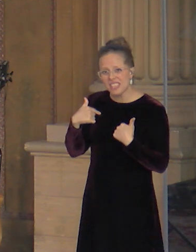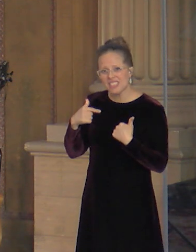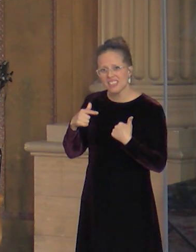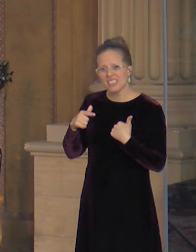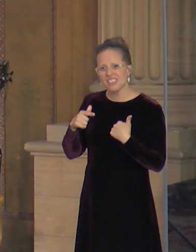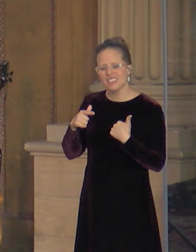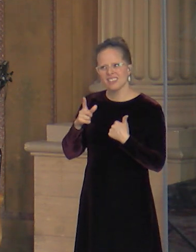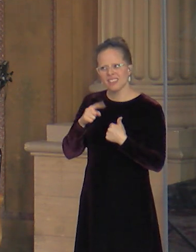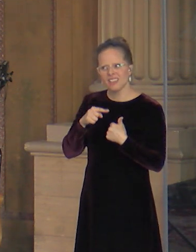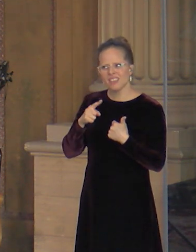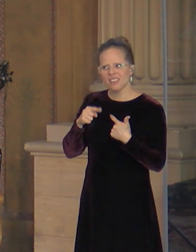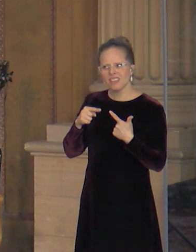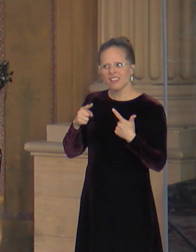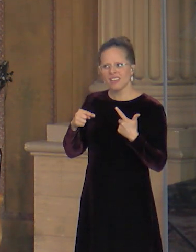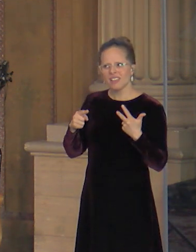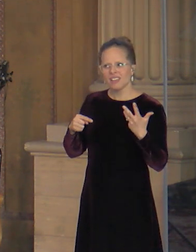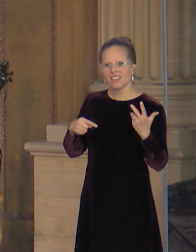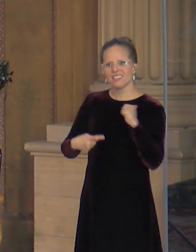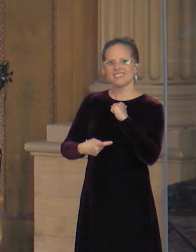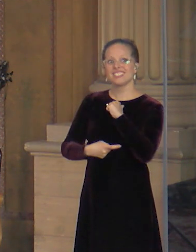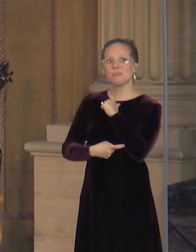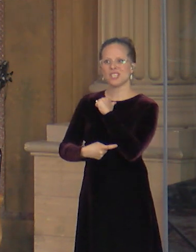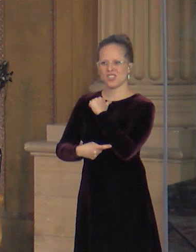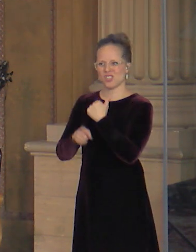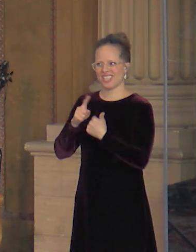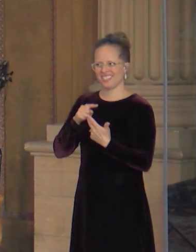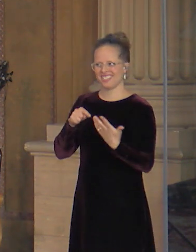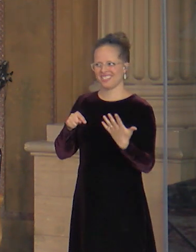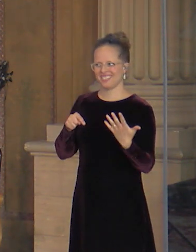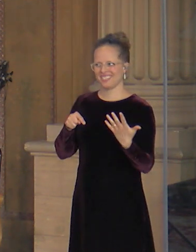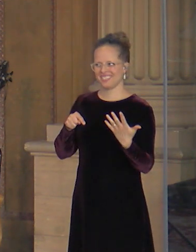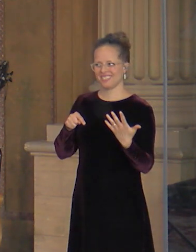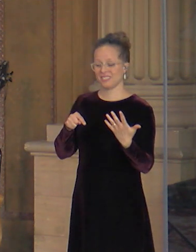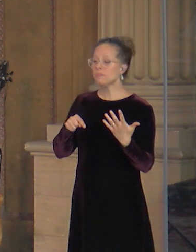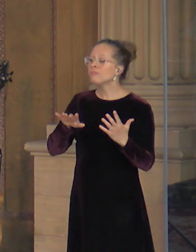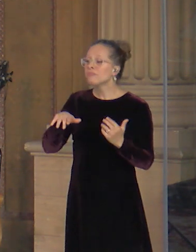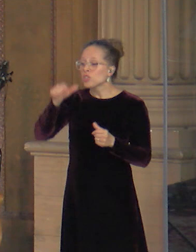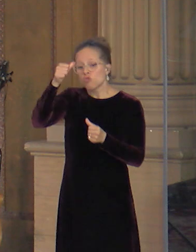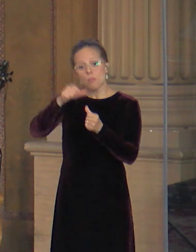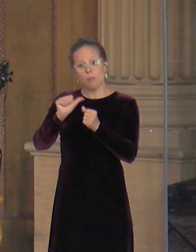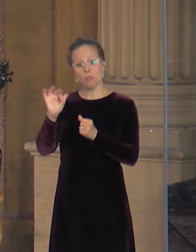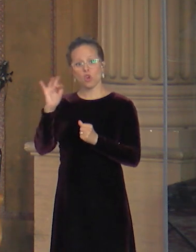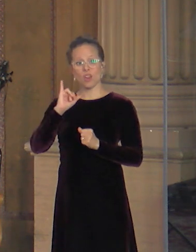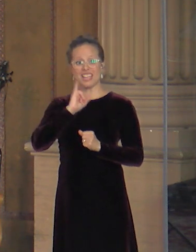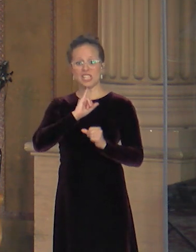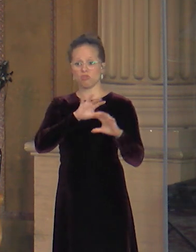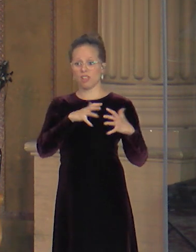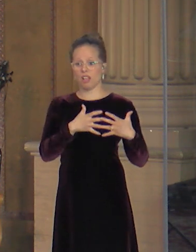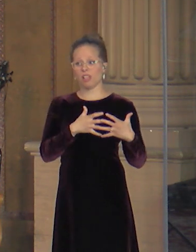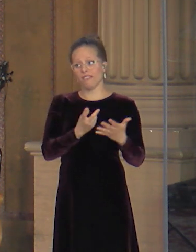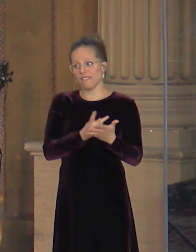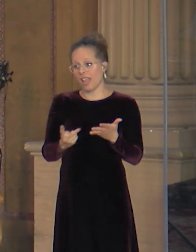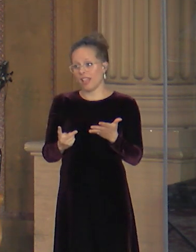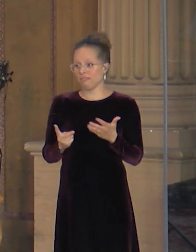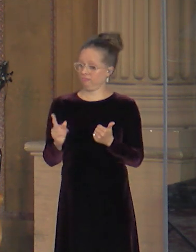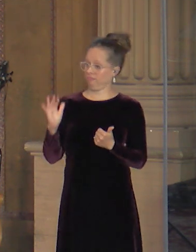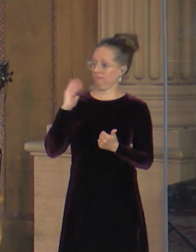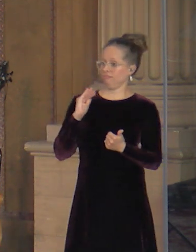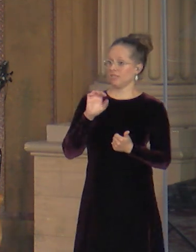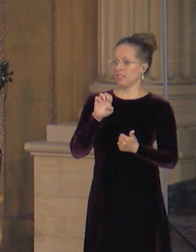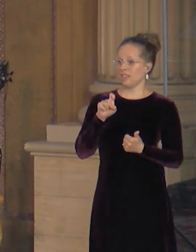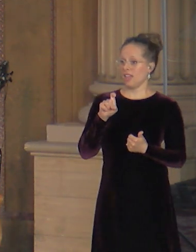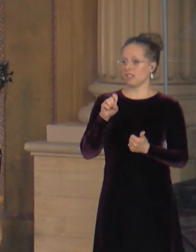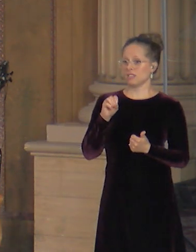those are some of the doubts that come up when we're tempted and now remember how Israel failed here way back in Exodus 16 God had